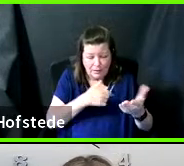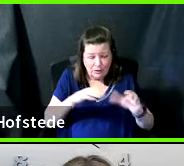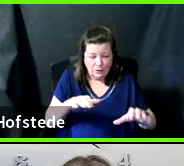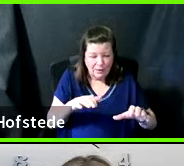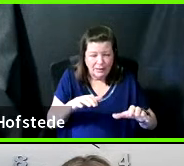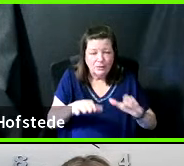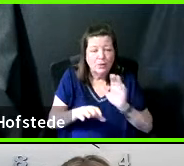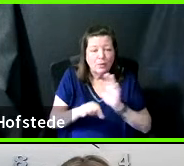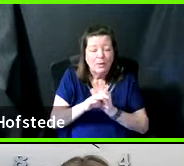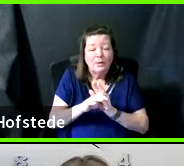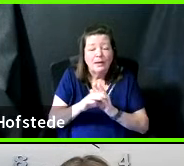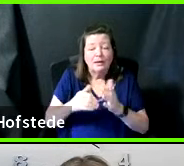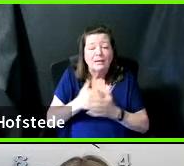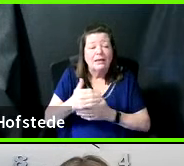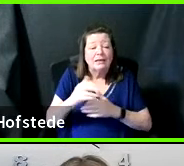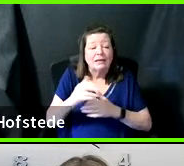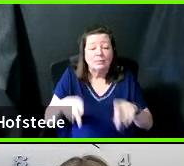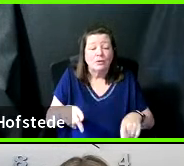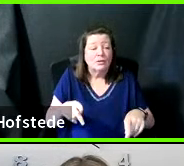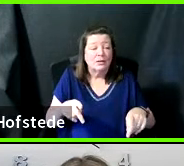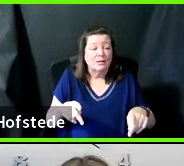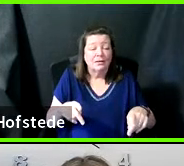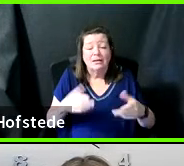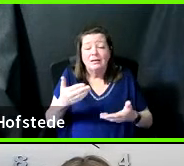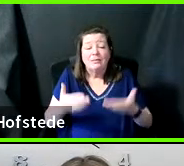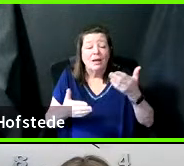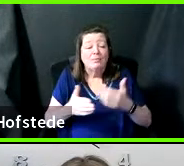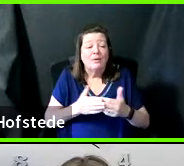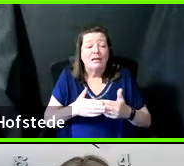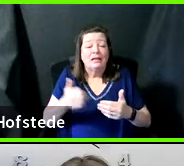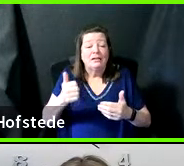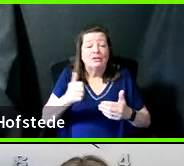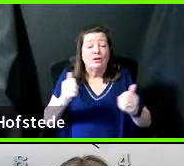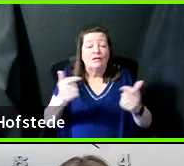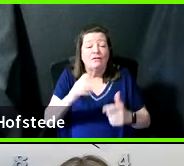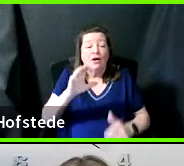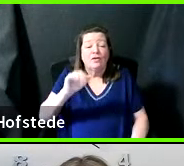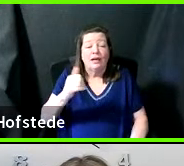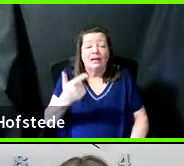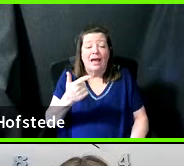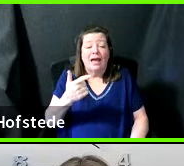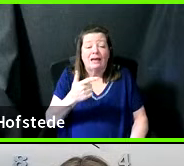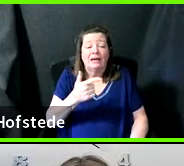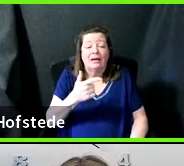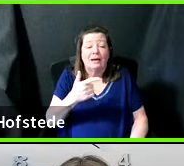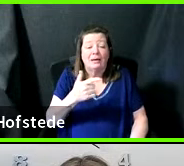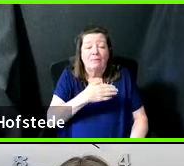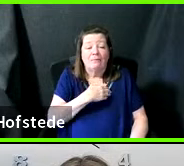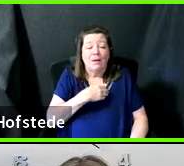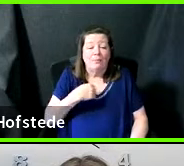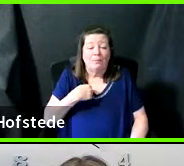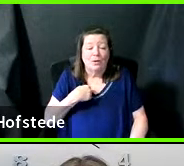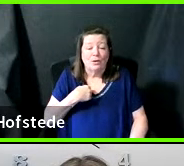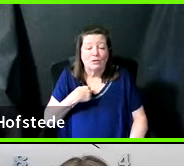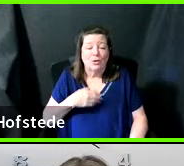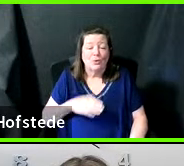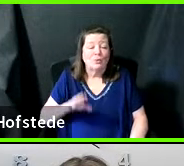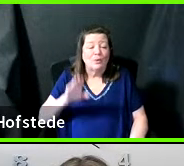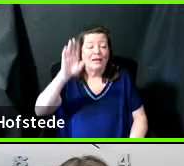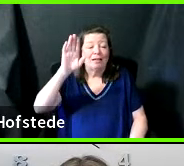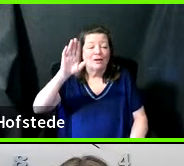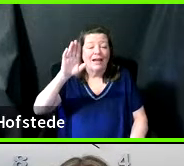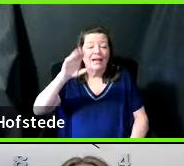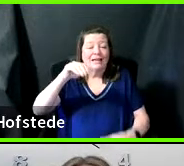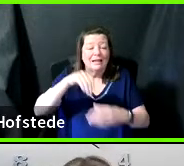pick the next person, if it might be easier if like all the CAG members raise their hand, you know, in the WebEx or in the